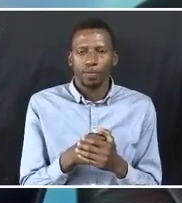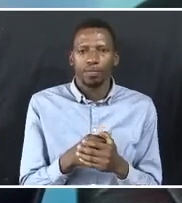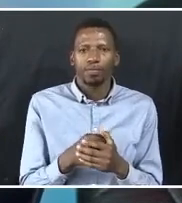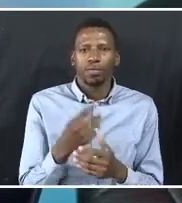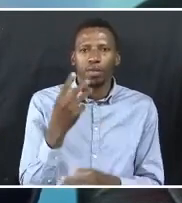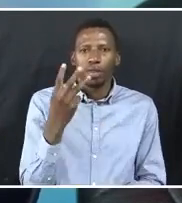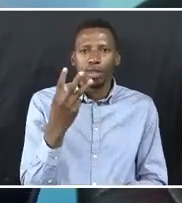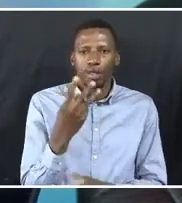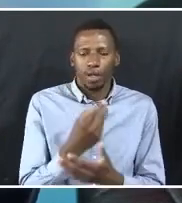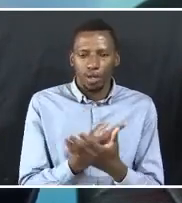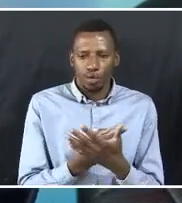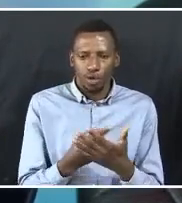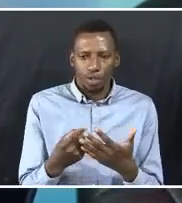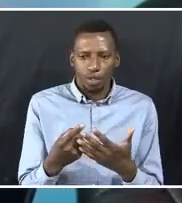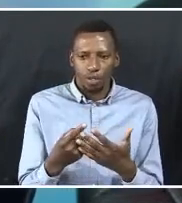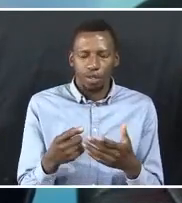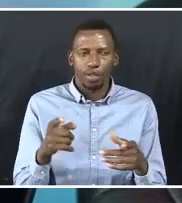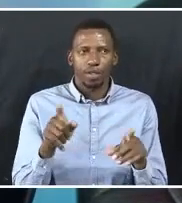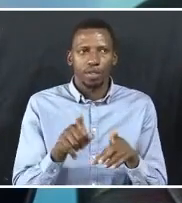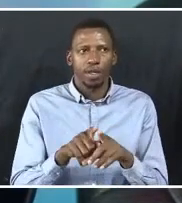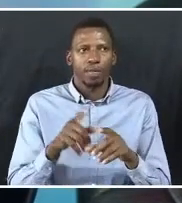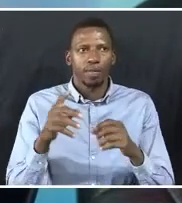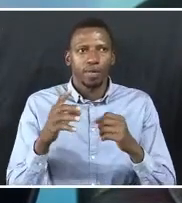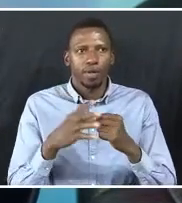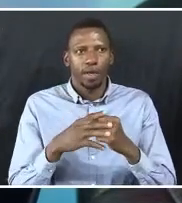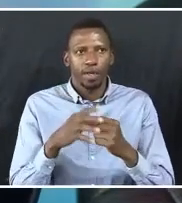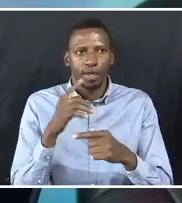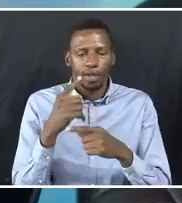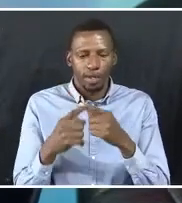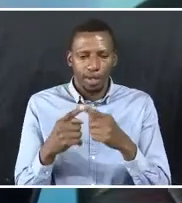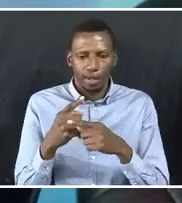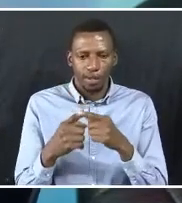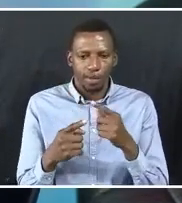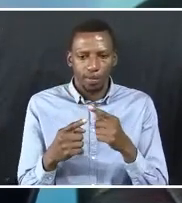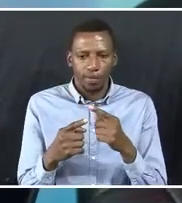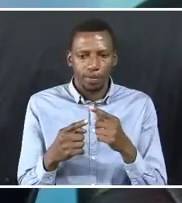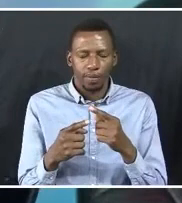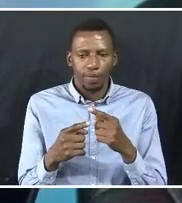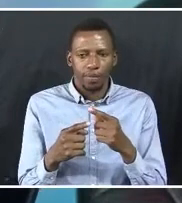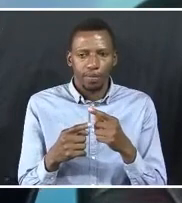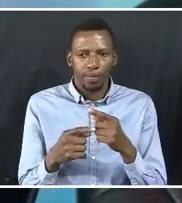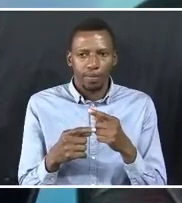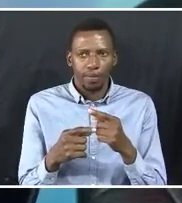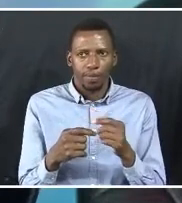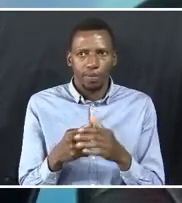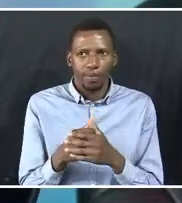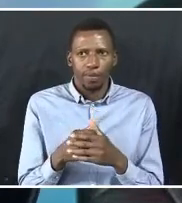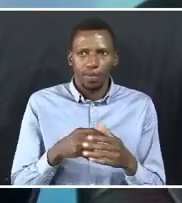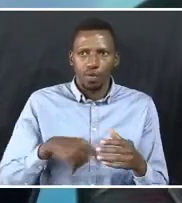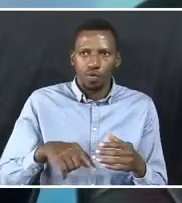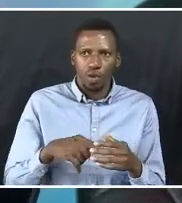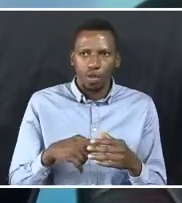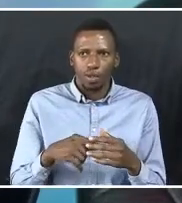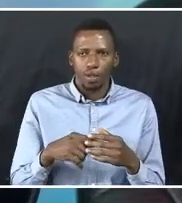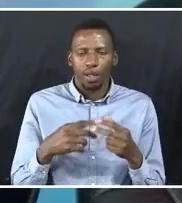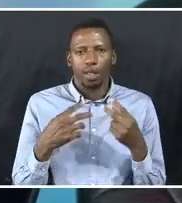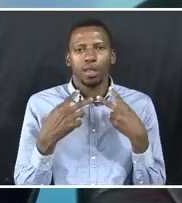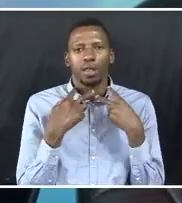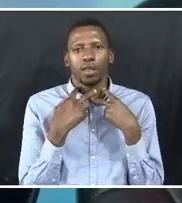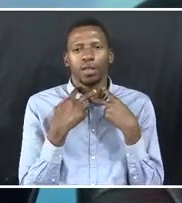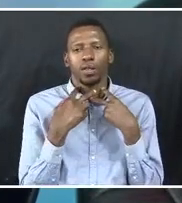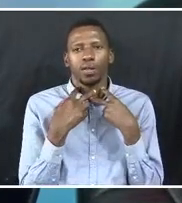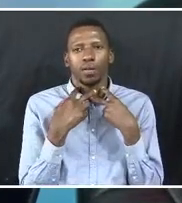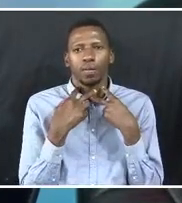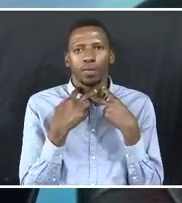3 weeks were like the 9 years that Mitch had lived. We were hanging on getting